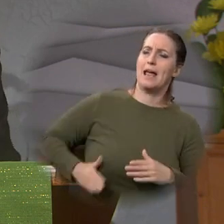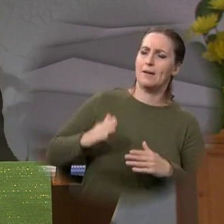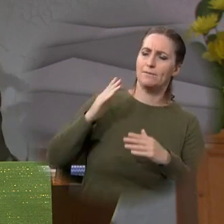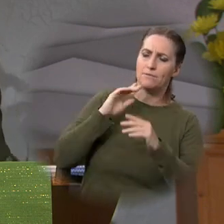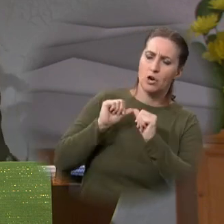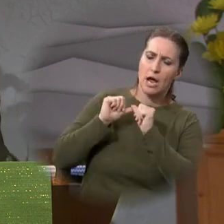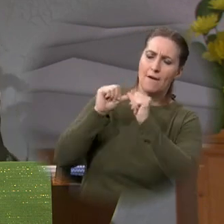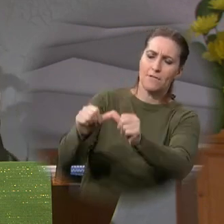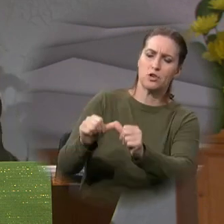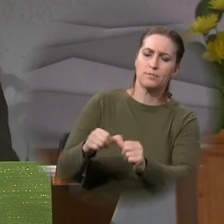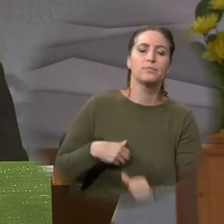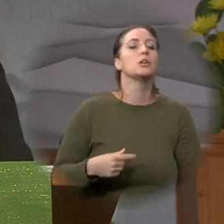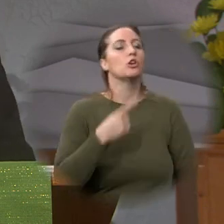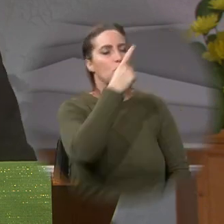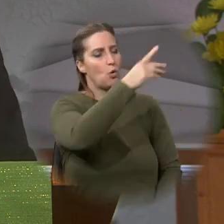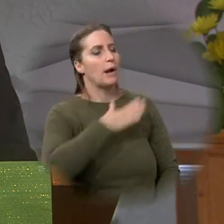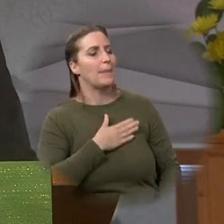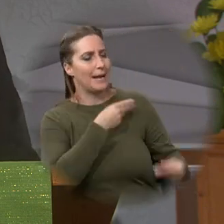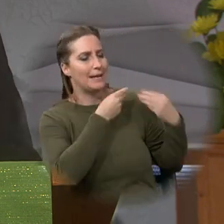forever.